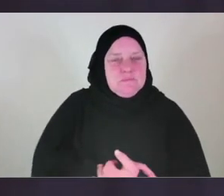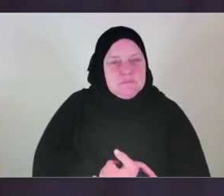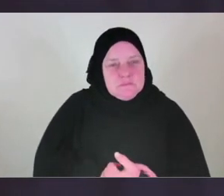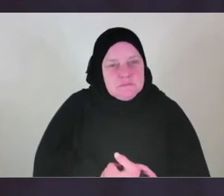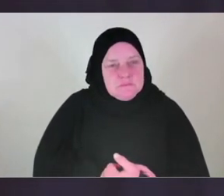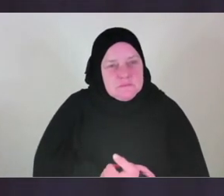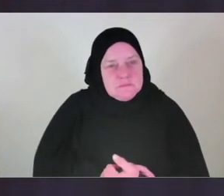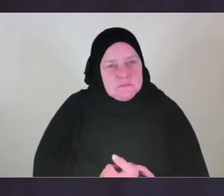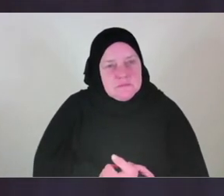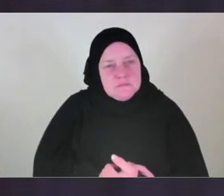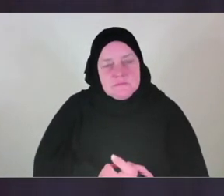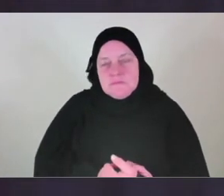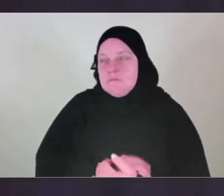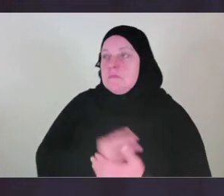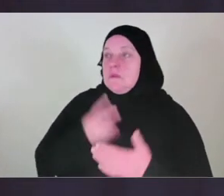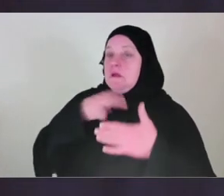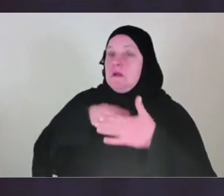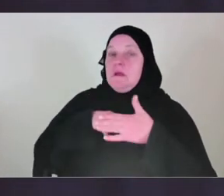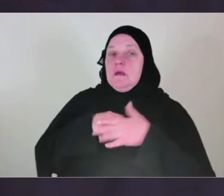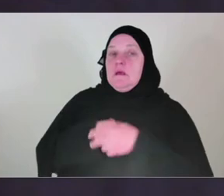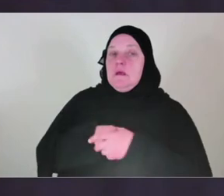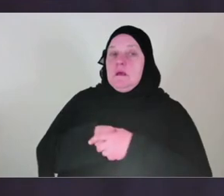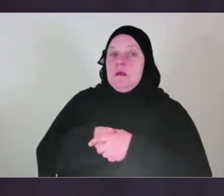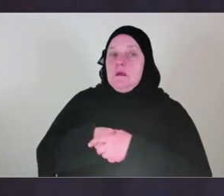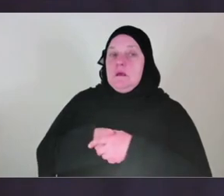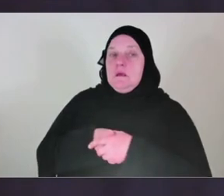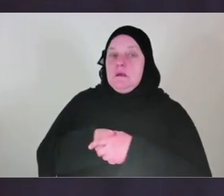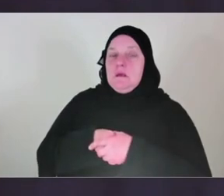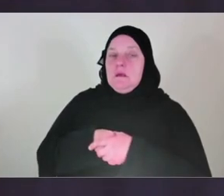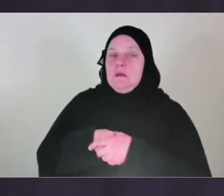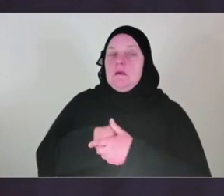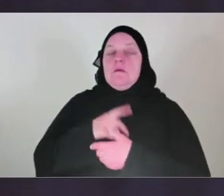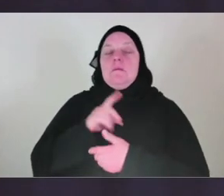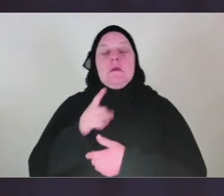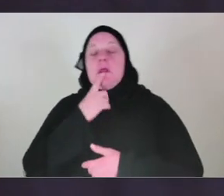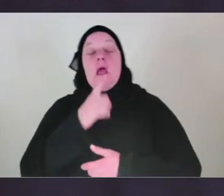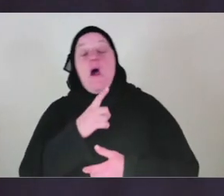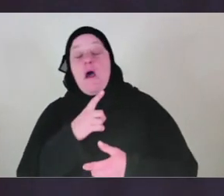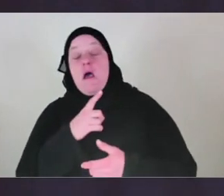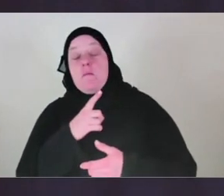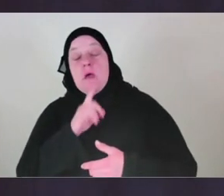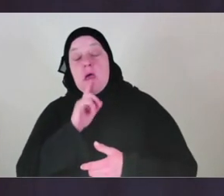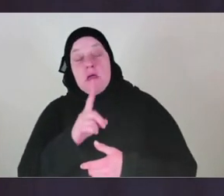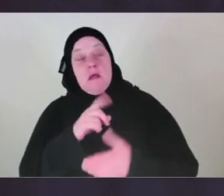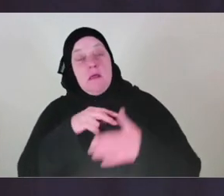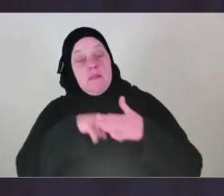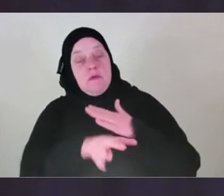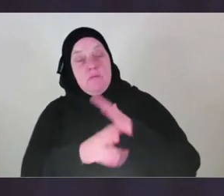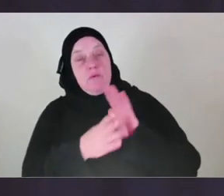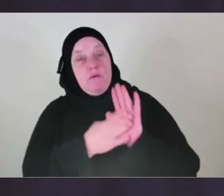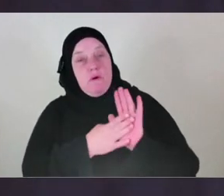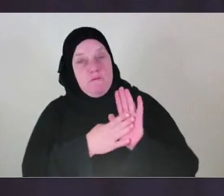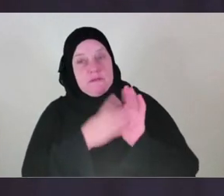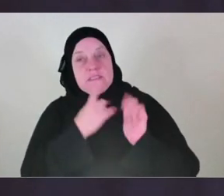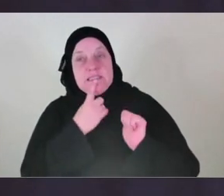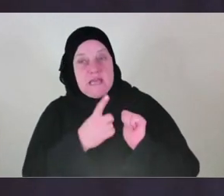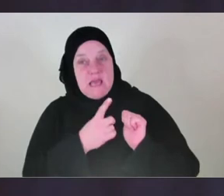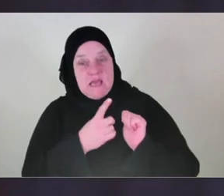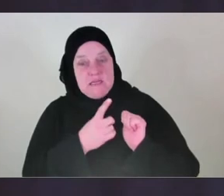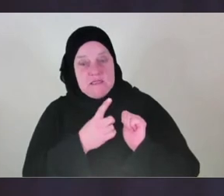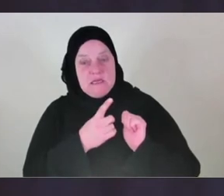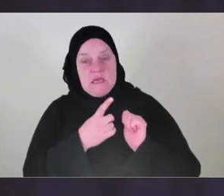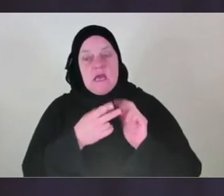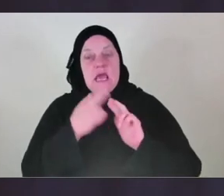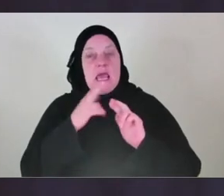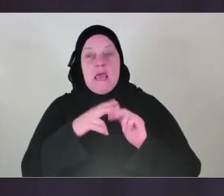said, if I wasn't sent, Umar would have been sent. See, they're giving all these hadith. And then he